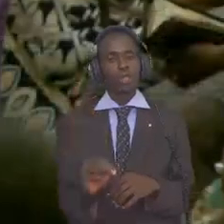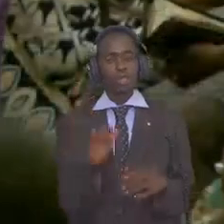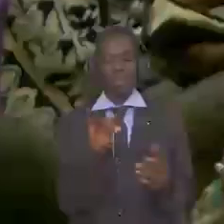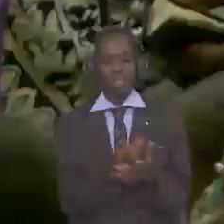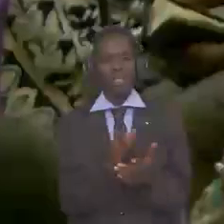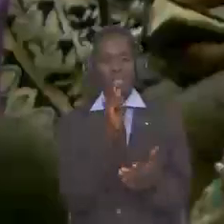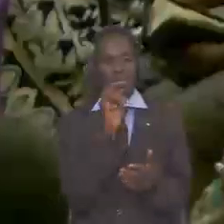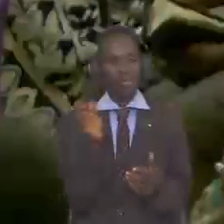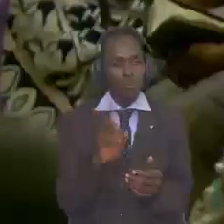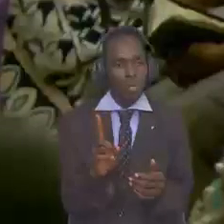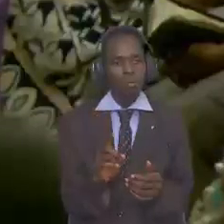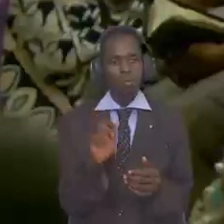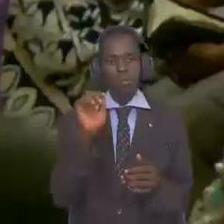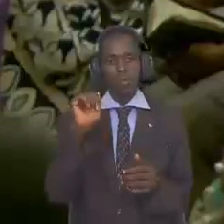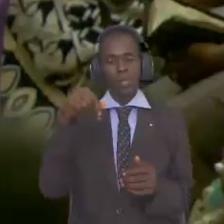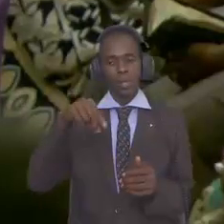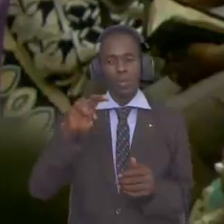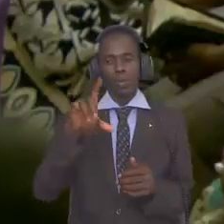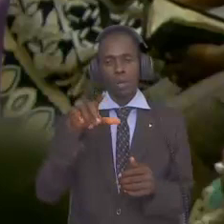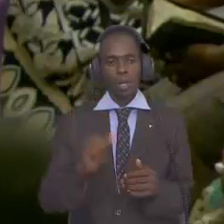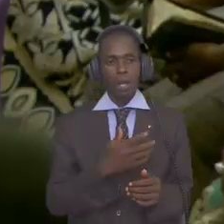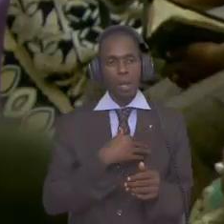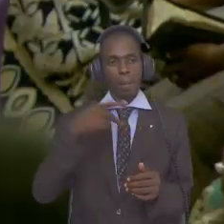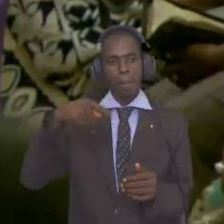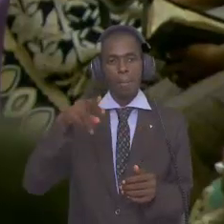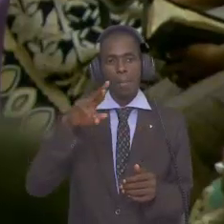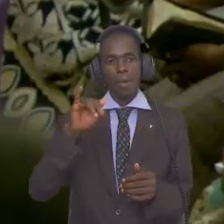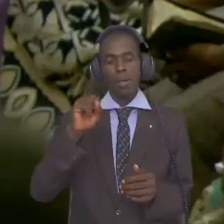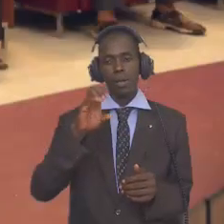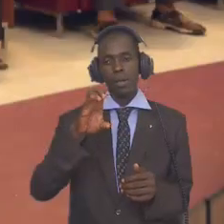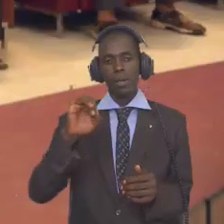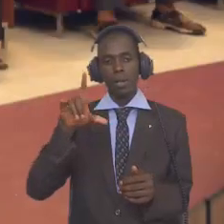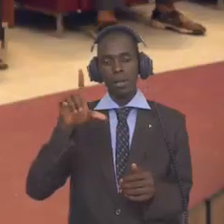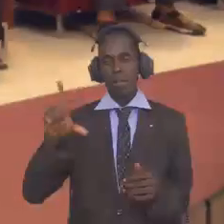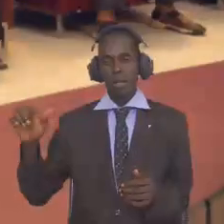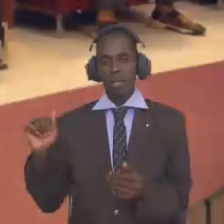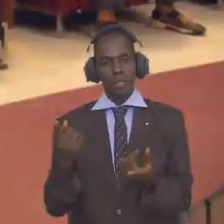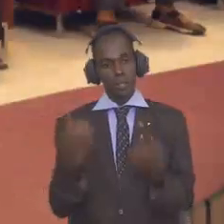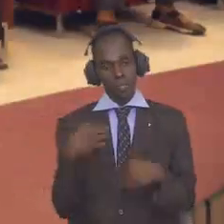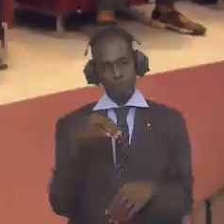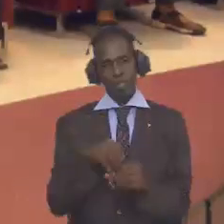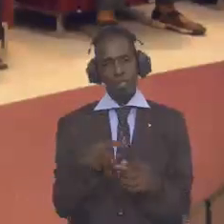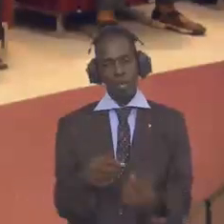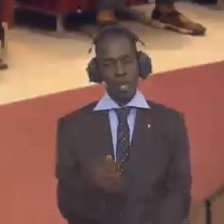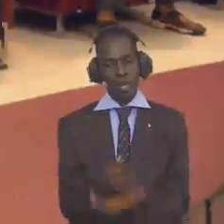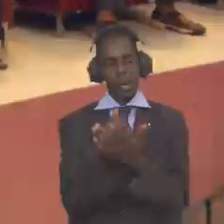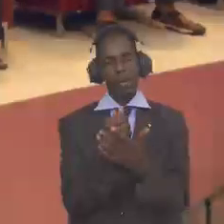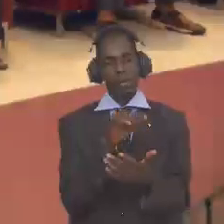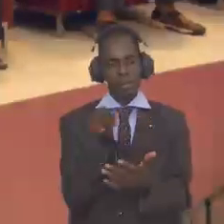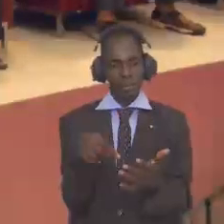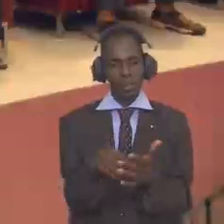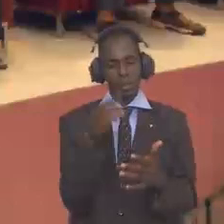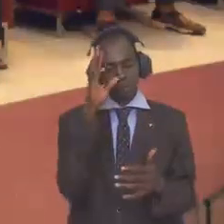and Priscilla, here is where they come in. Look at the next verse now. It tells us in verse 26, and he began to